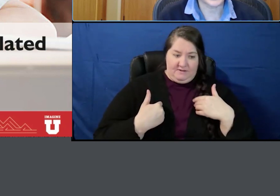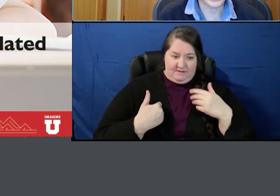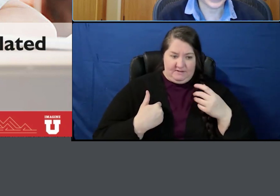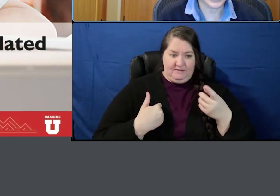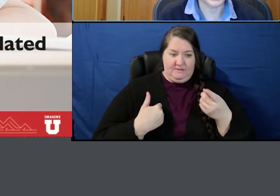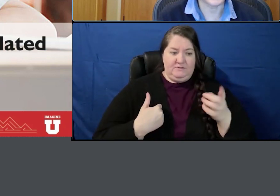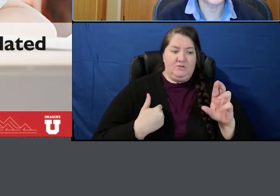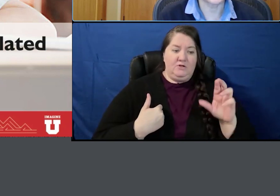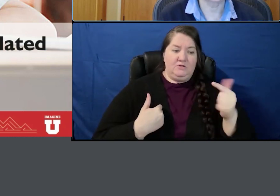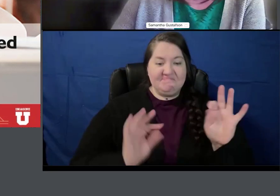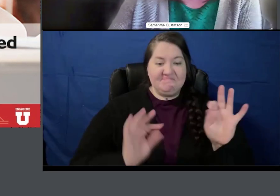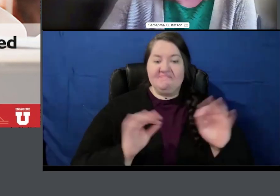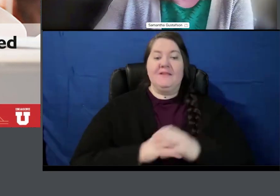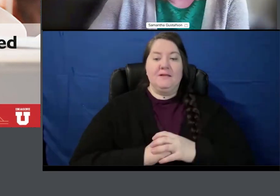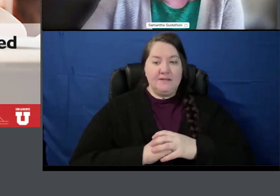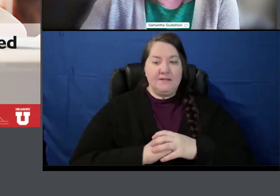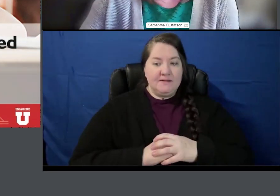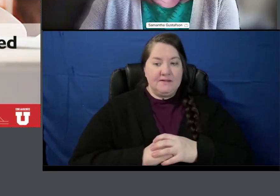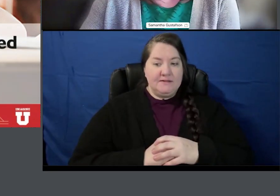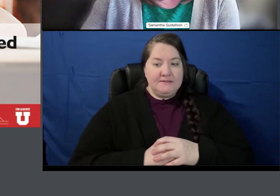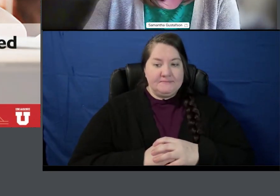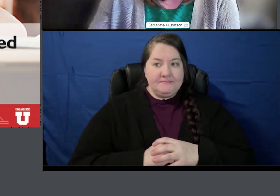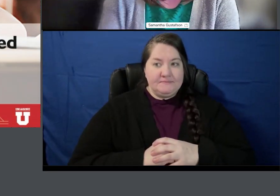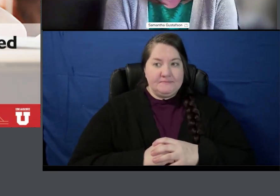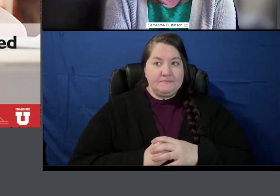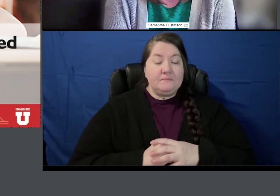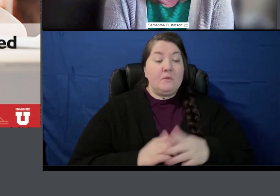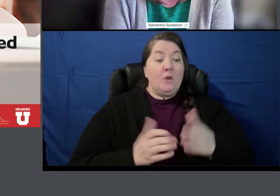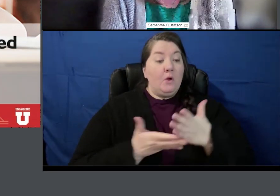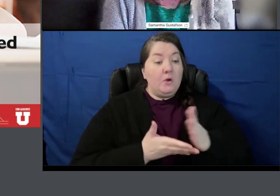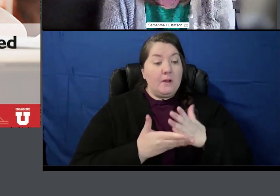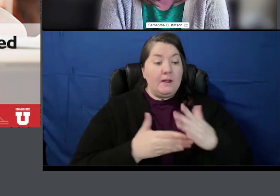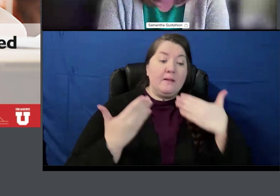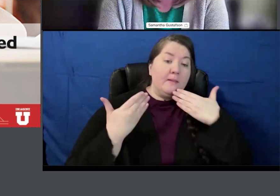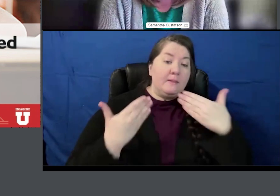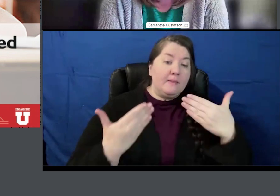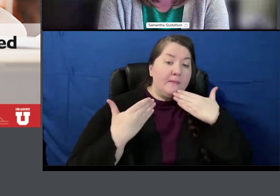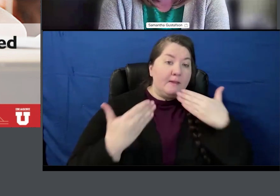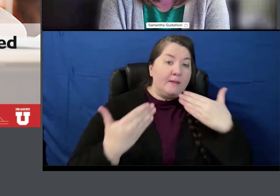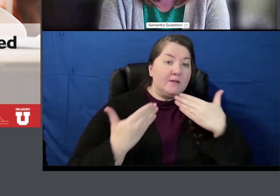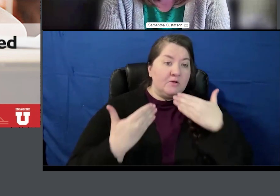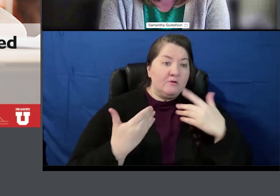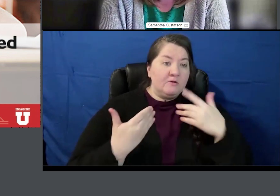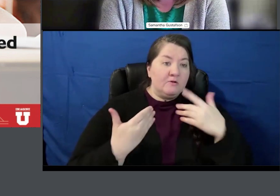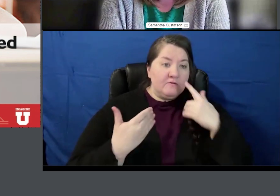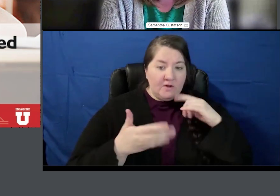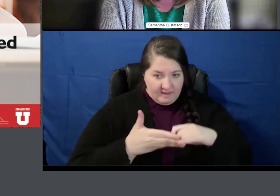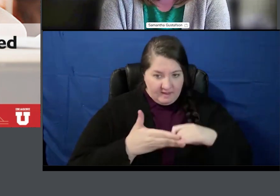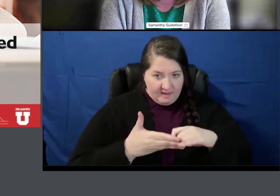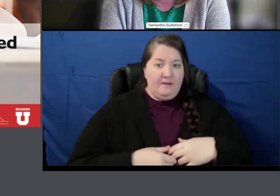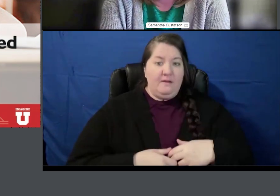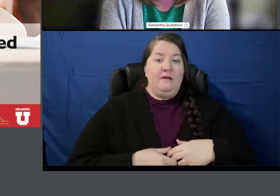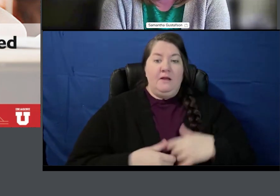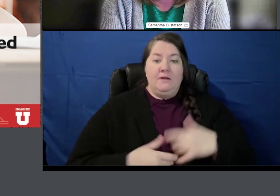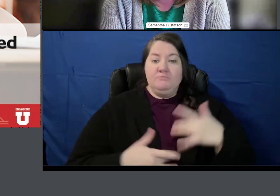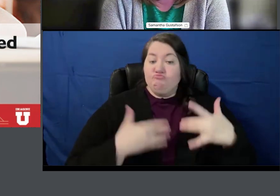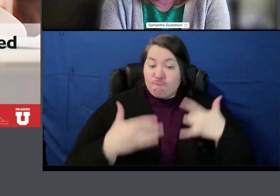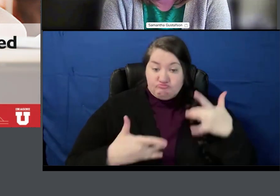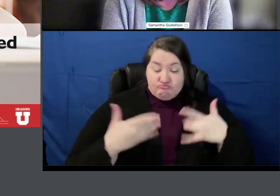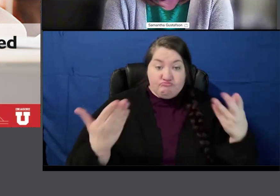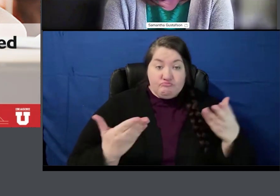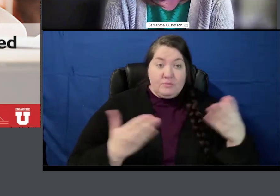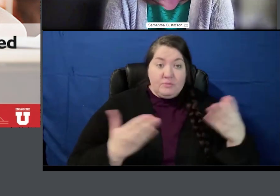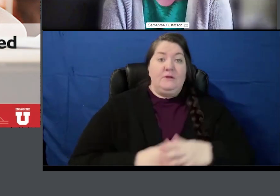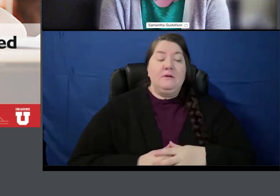present. Thank you. Um, all right, so thank you, Kathleen, for that introduction. I'm really excited to be